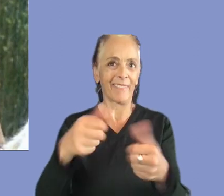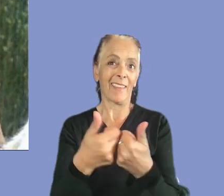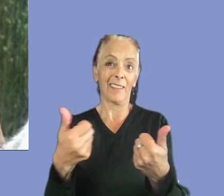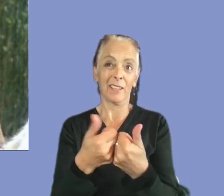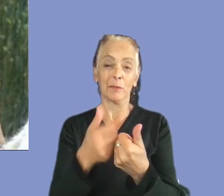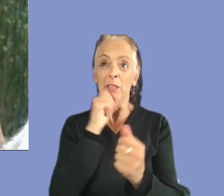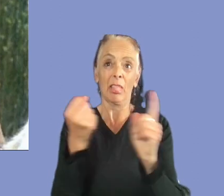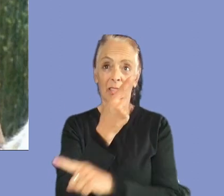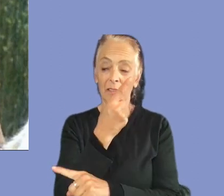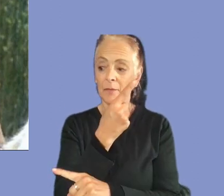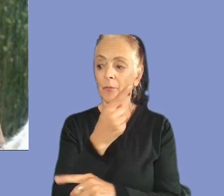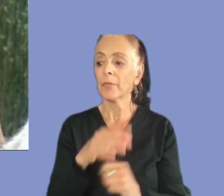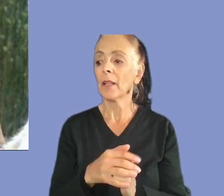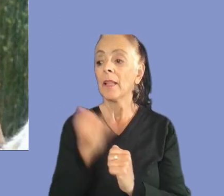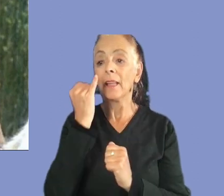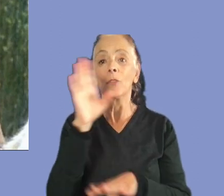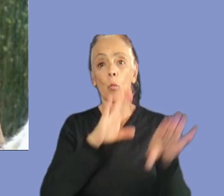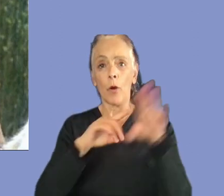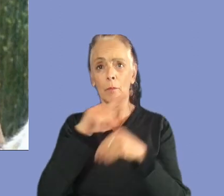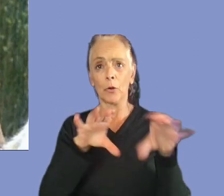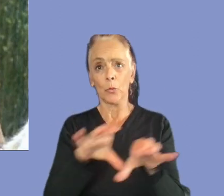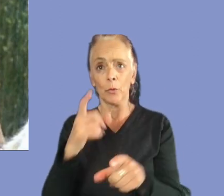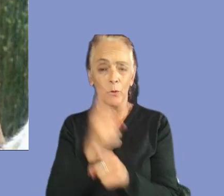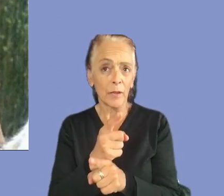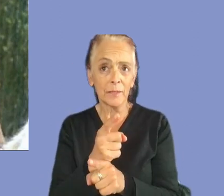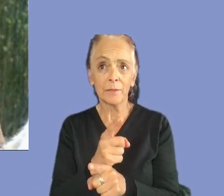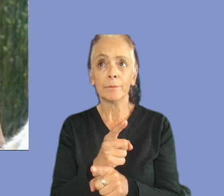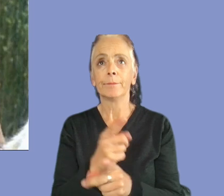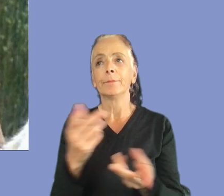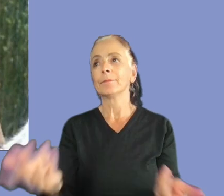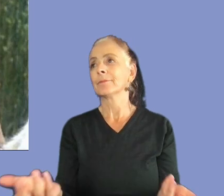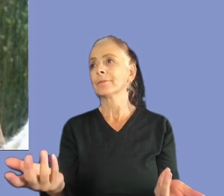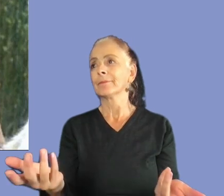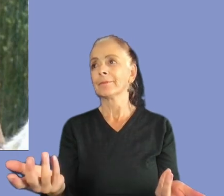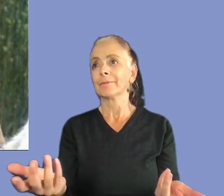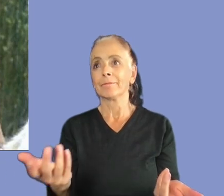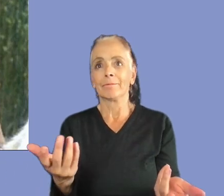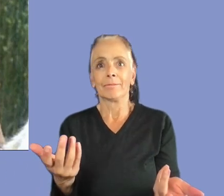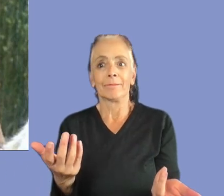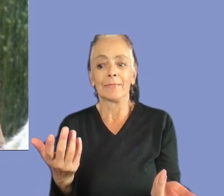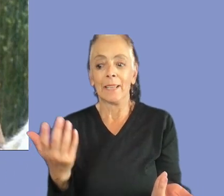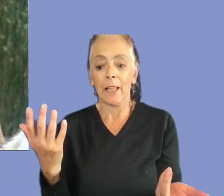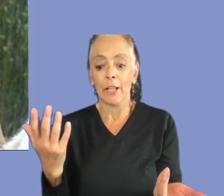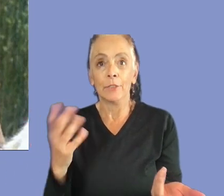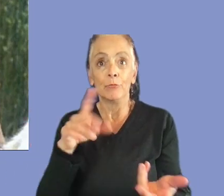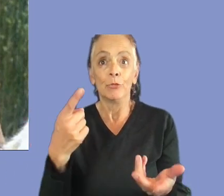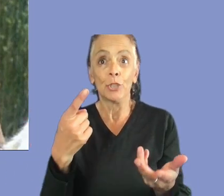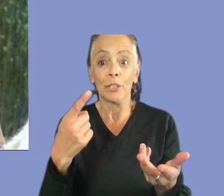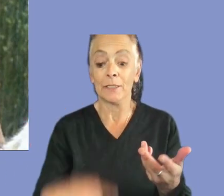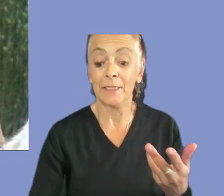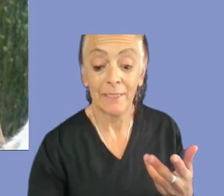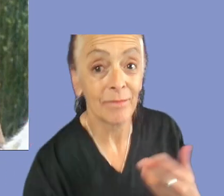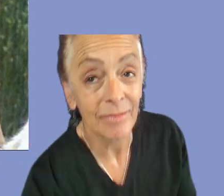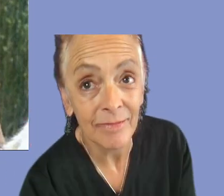we create. And if you're worried about doing it justice, it would be completely acceptable to just omit the prayer. Or as